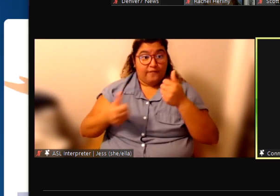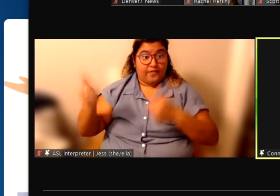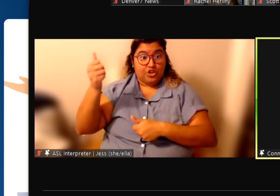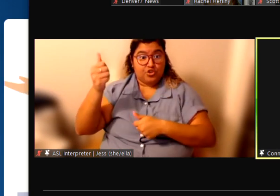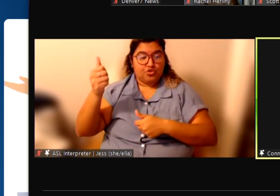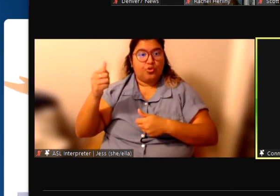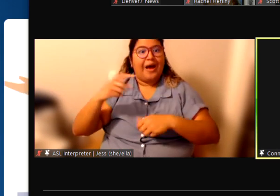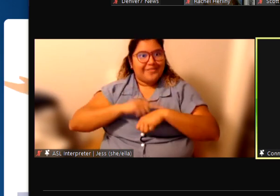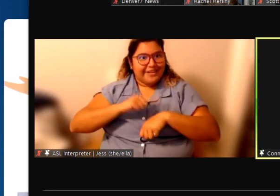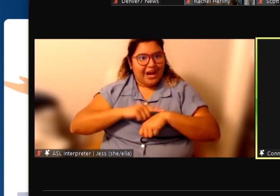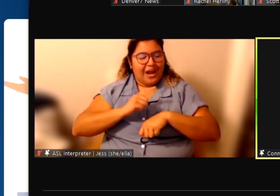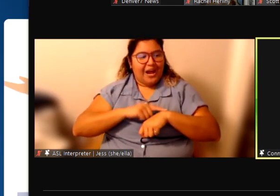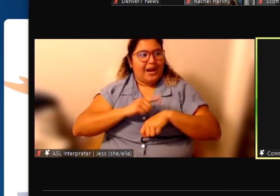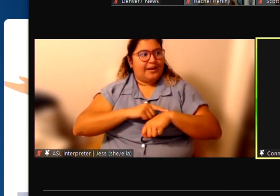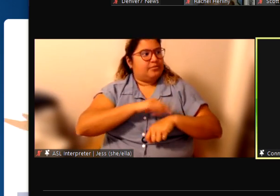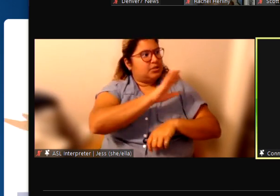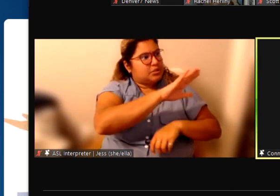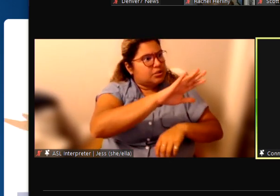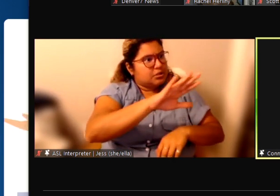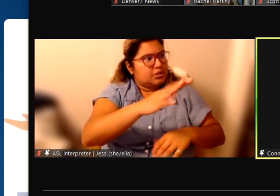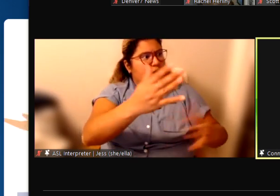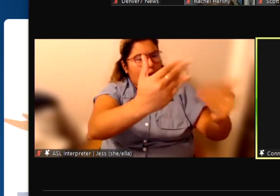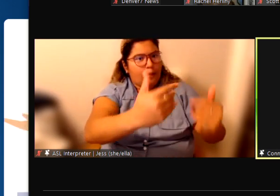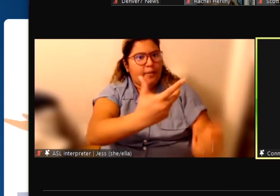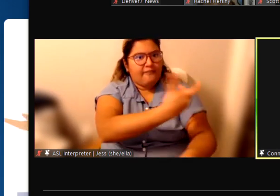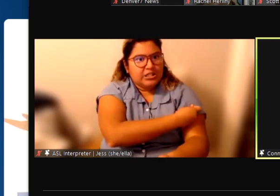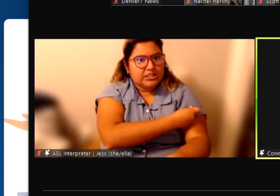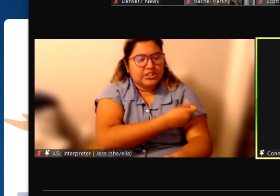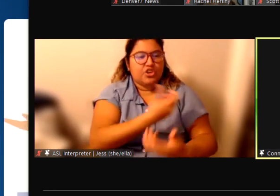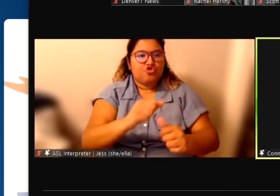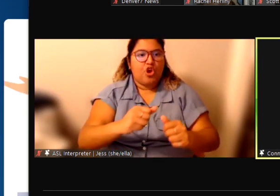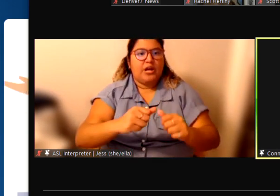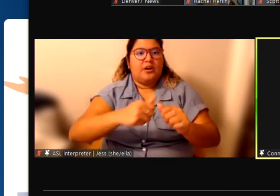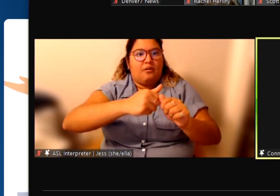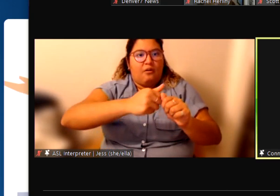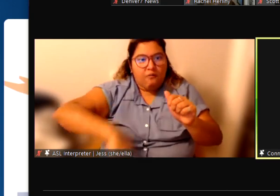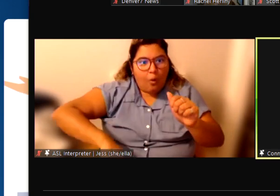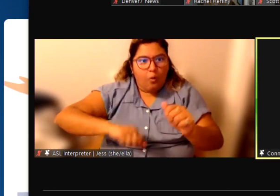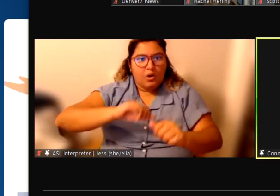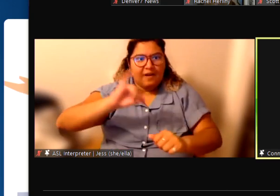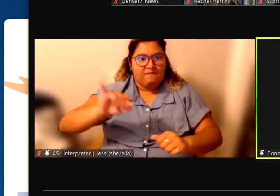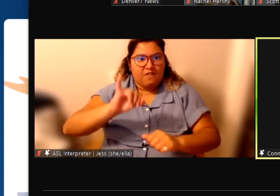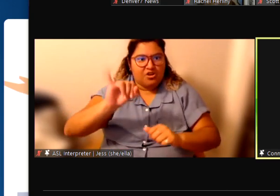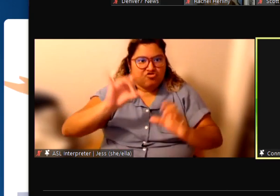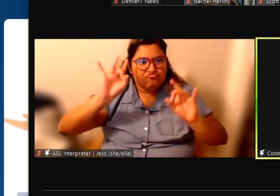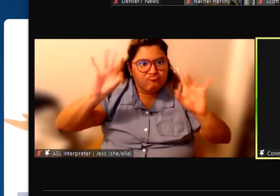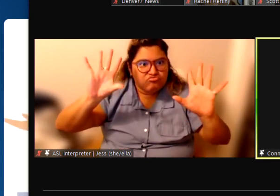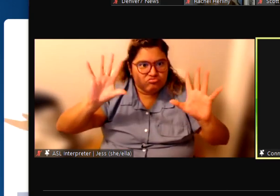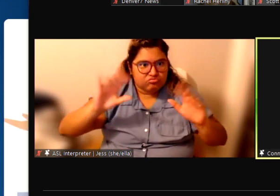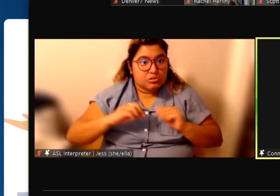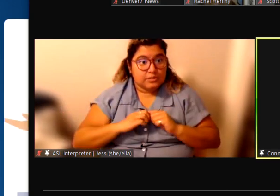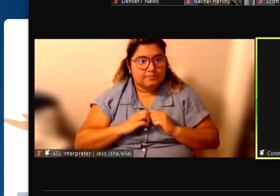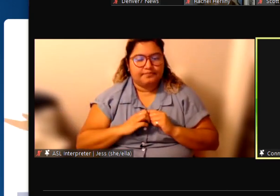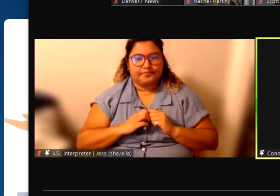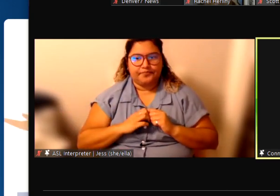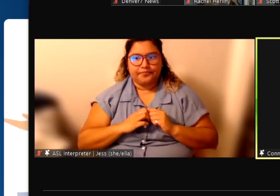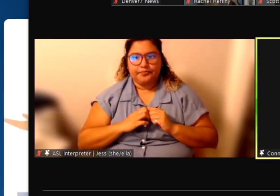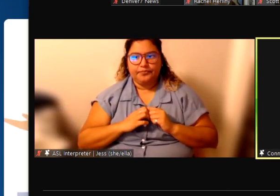vaccine to prevent the development of infection. And then, the problem with